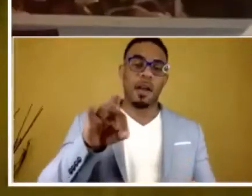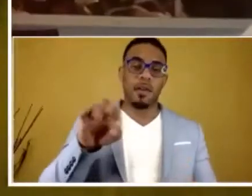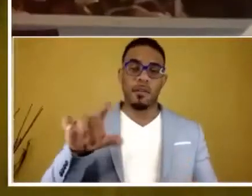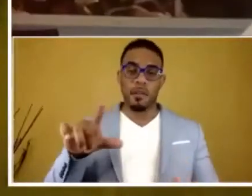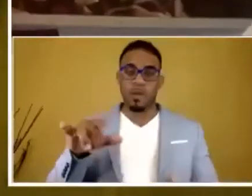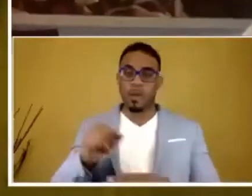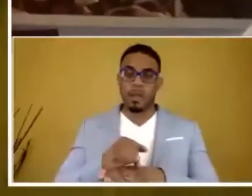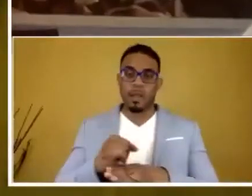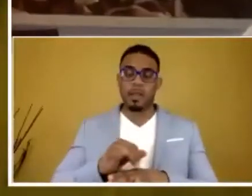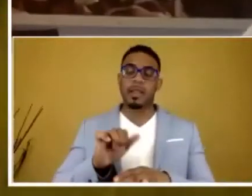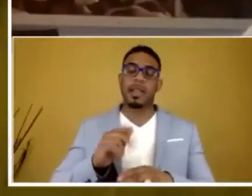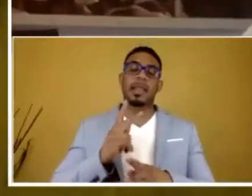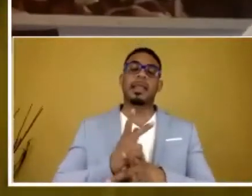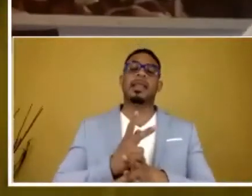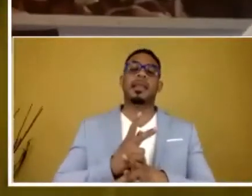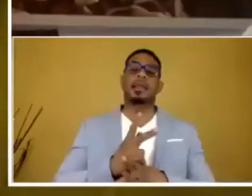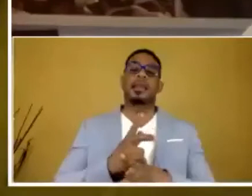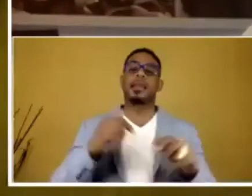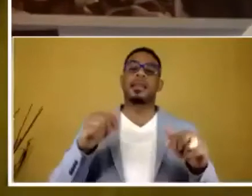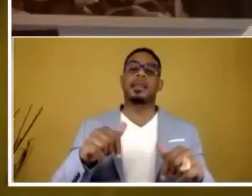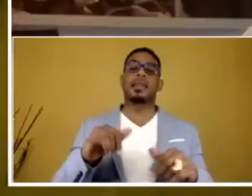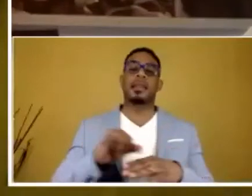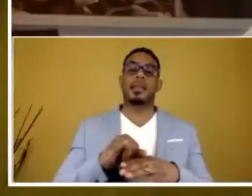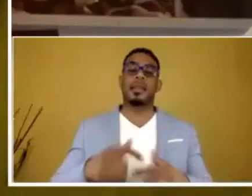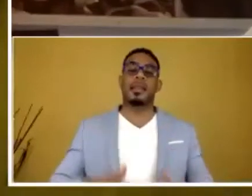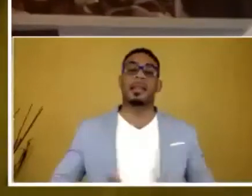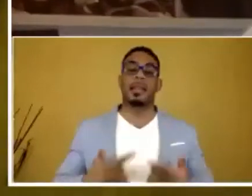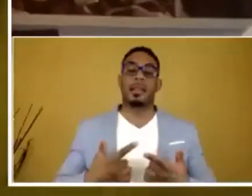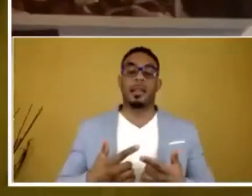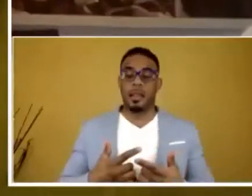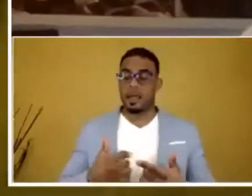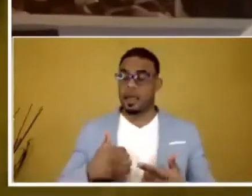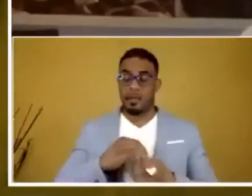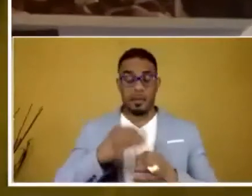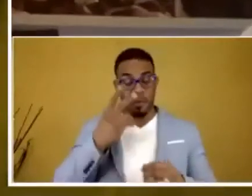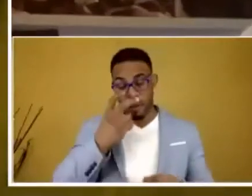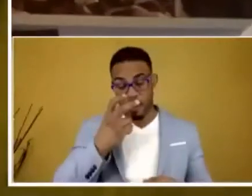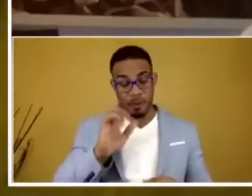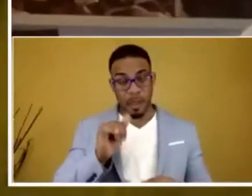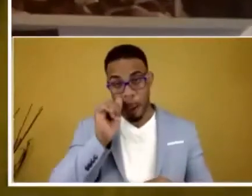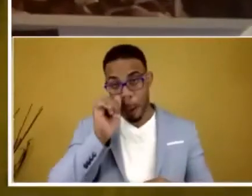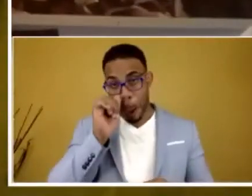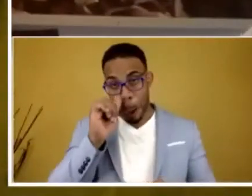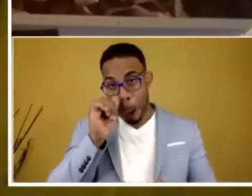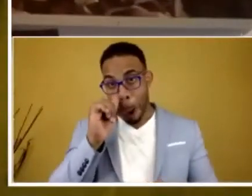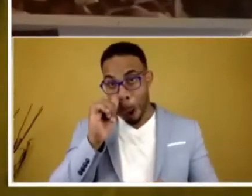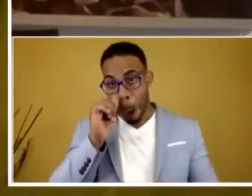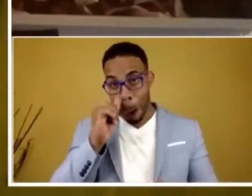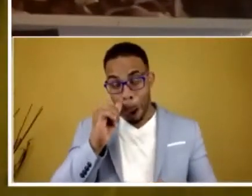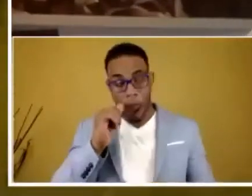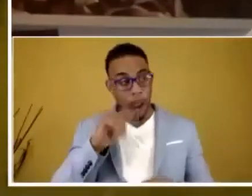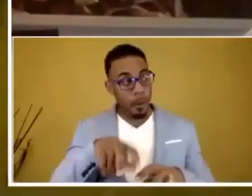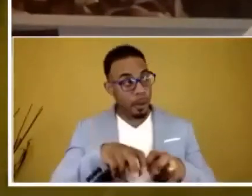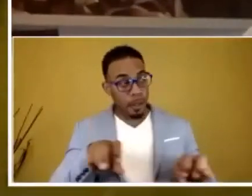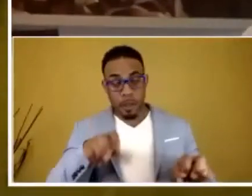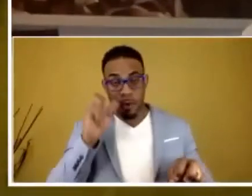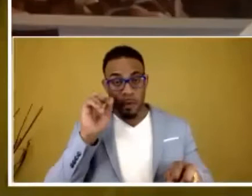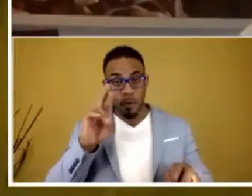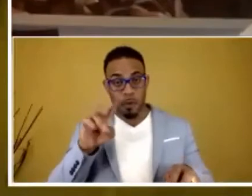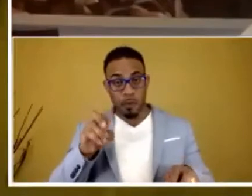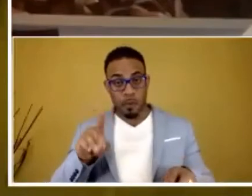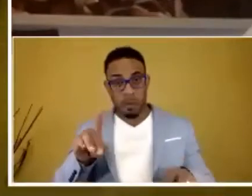keeps this industry alive. And I have no doubt that were he in the pulpit of Riverside Church